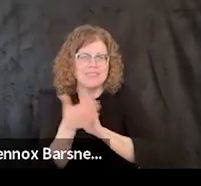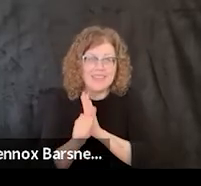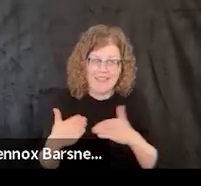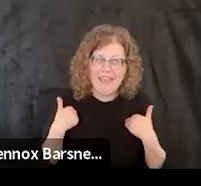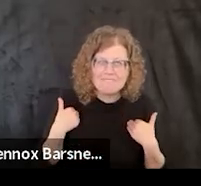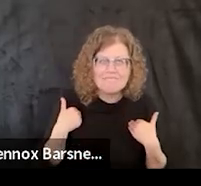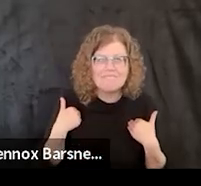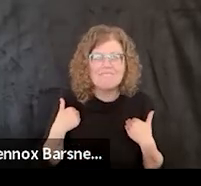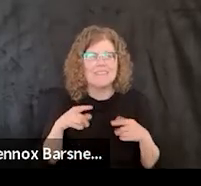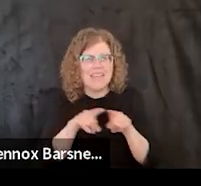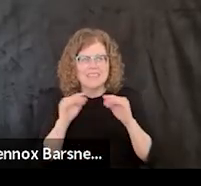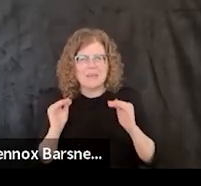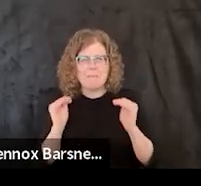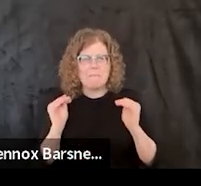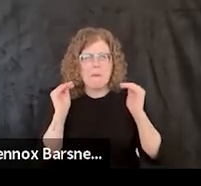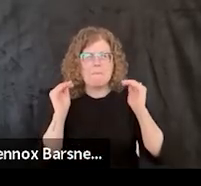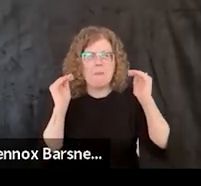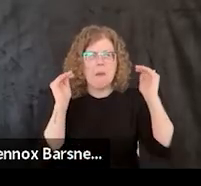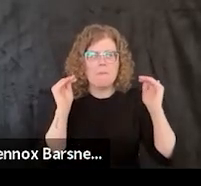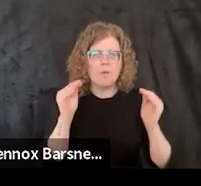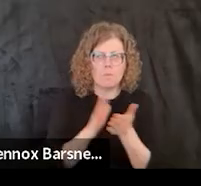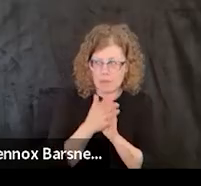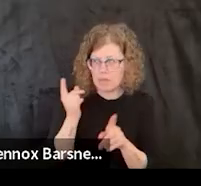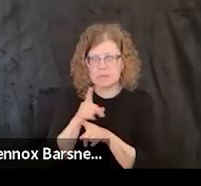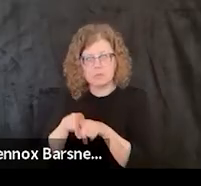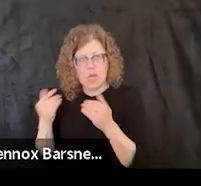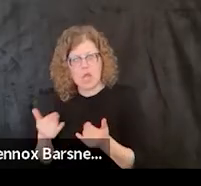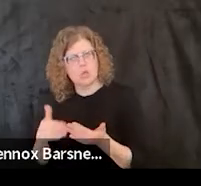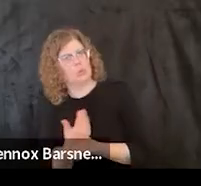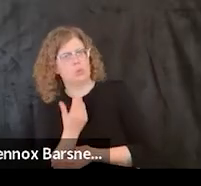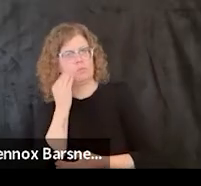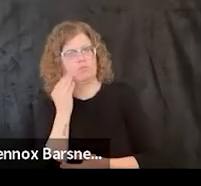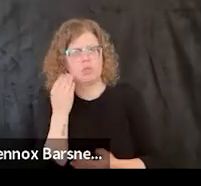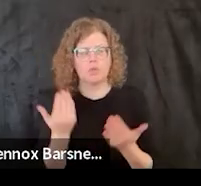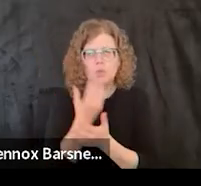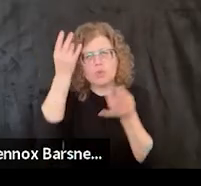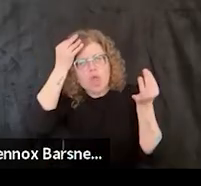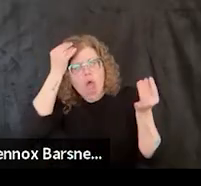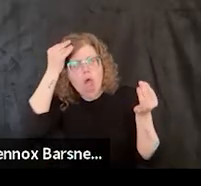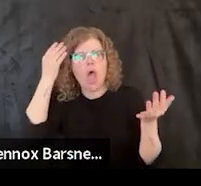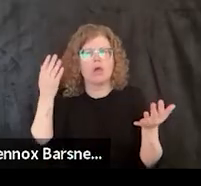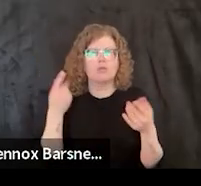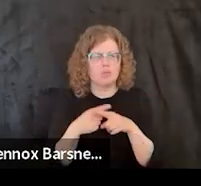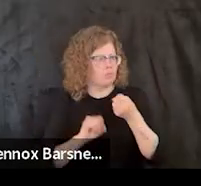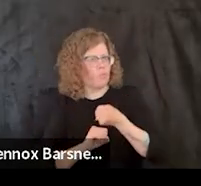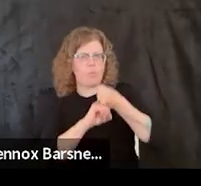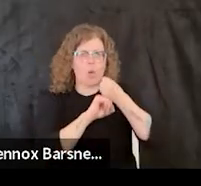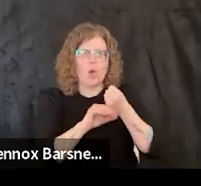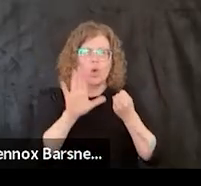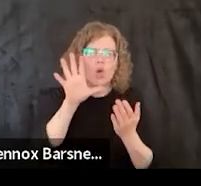relatively new idea for your in terms of learning, knowledge, building, and skill development? You might talk